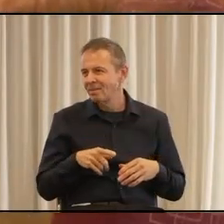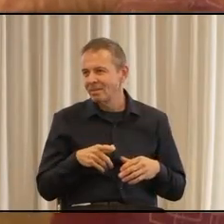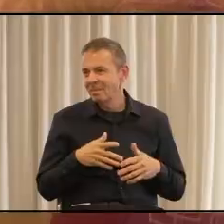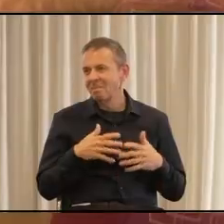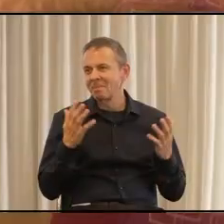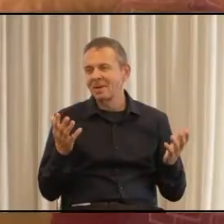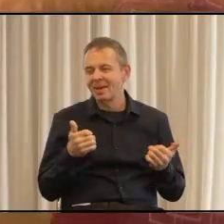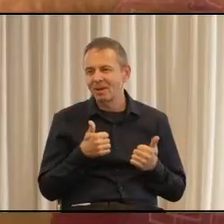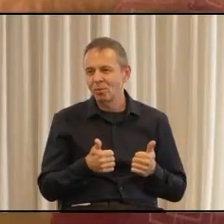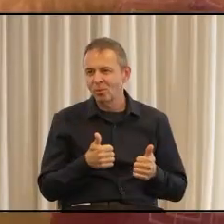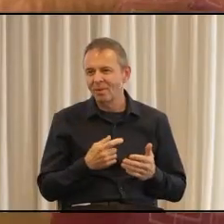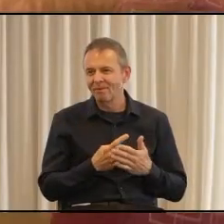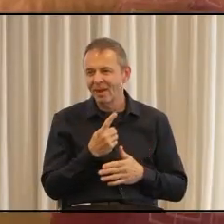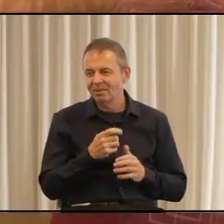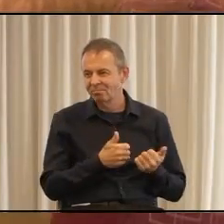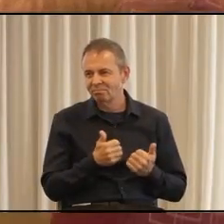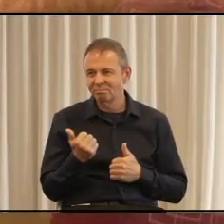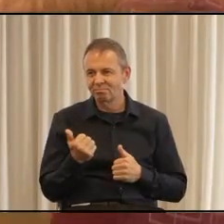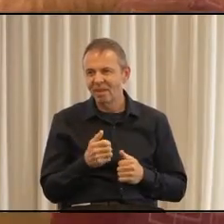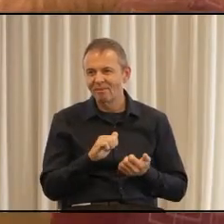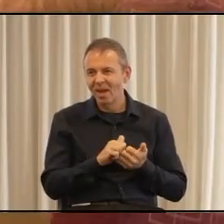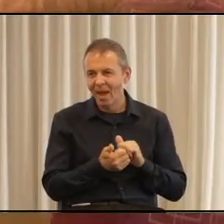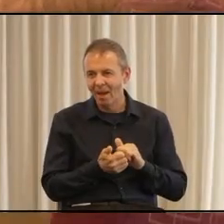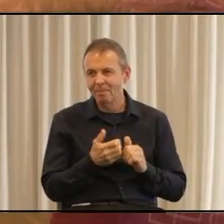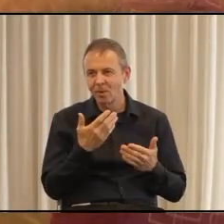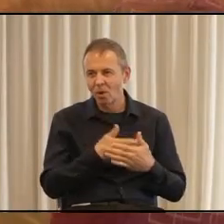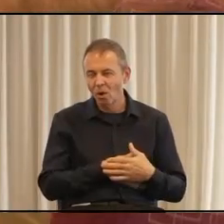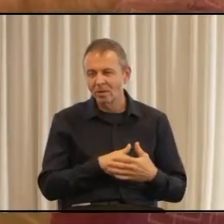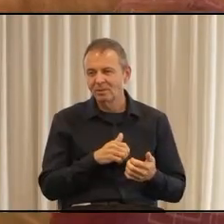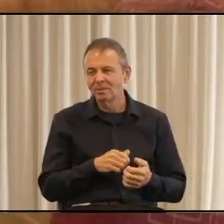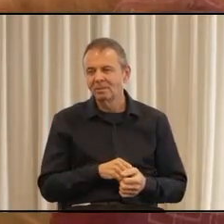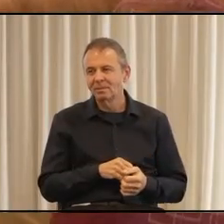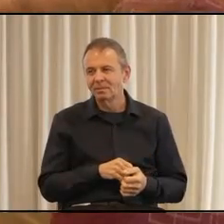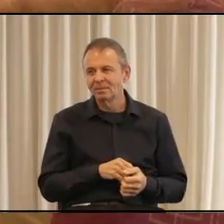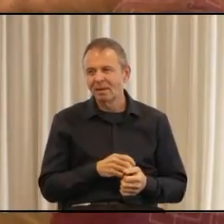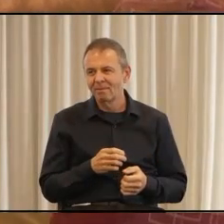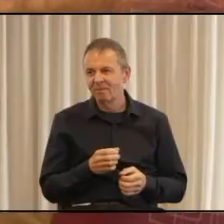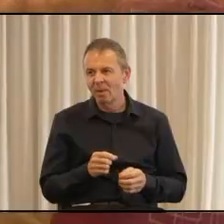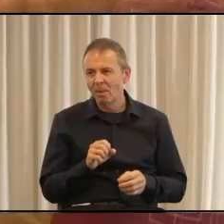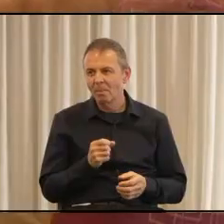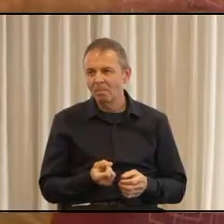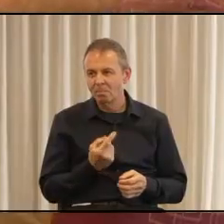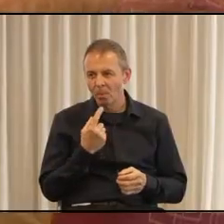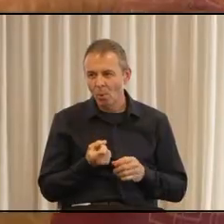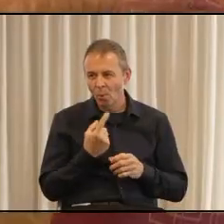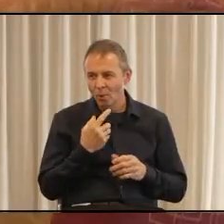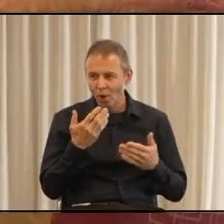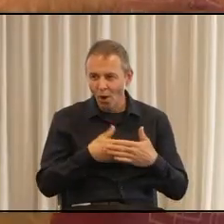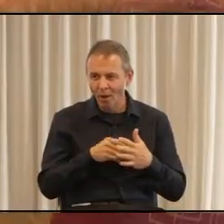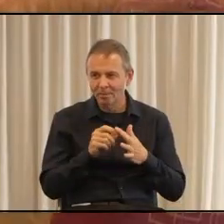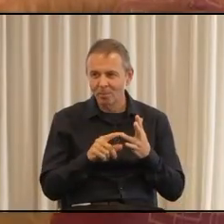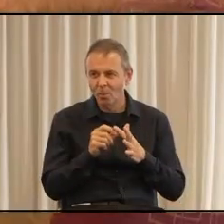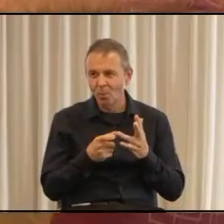huge. That went really, really well. They have games nights. They'll have a popcorn night, or there'll be a pole dancing competition that they'll